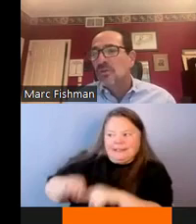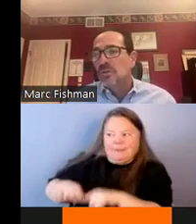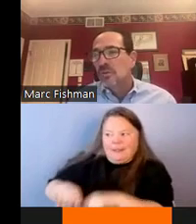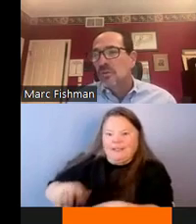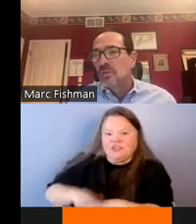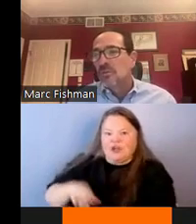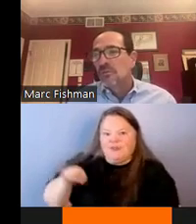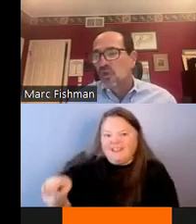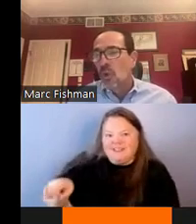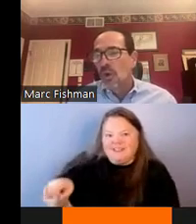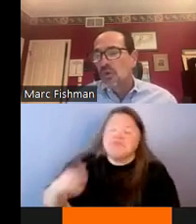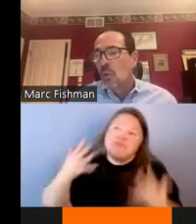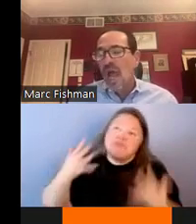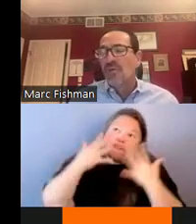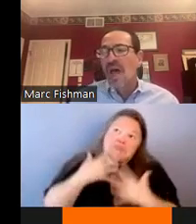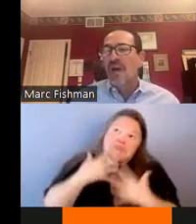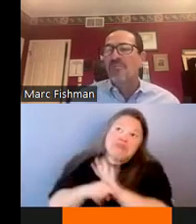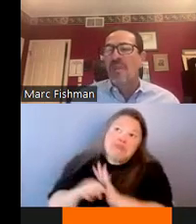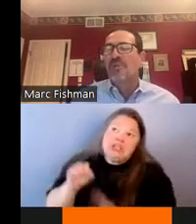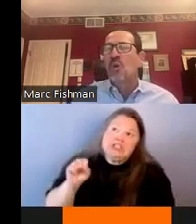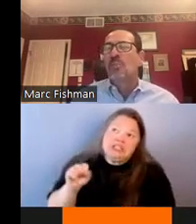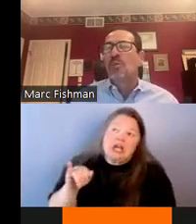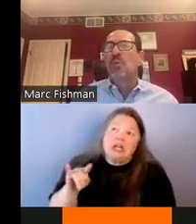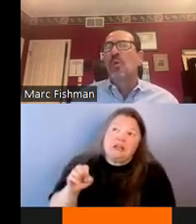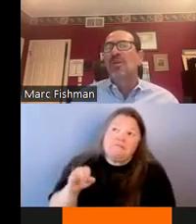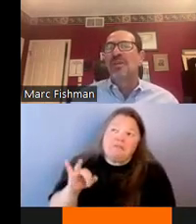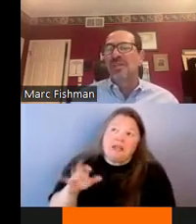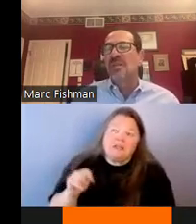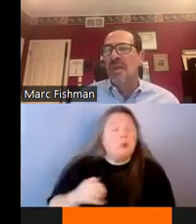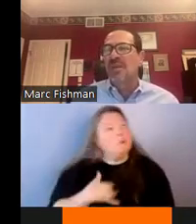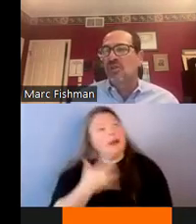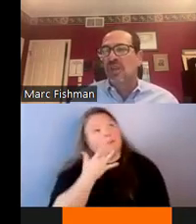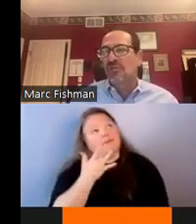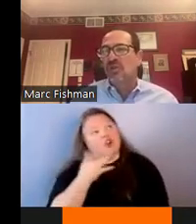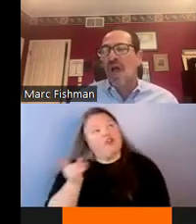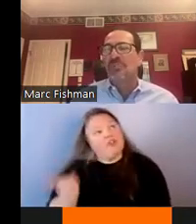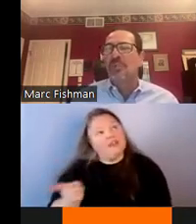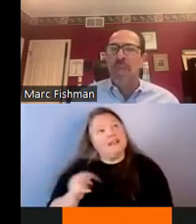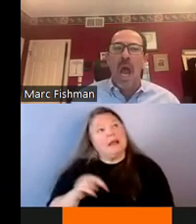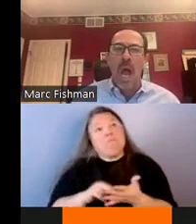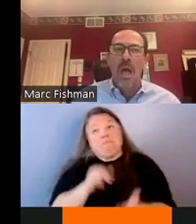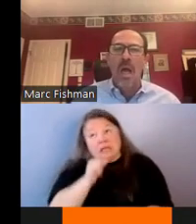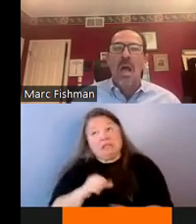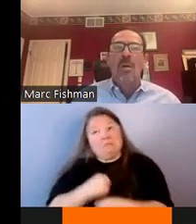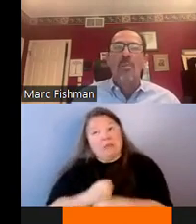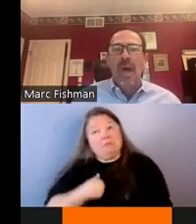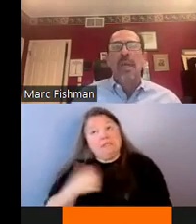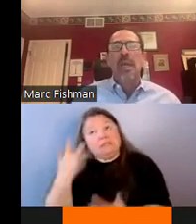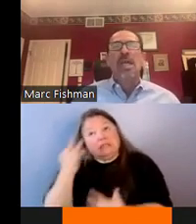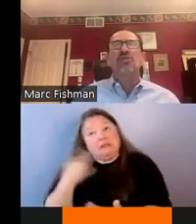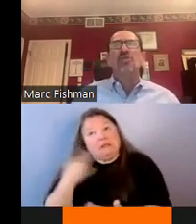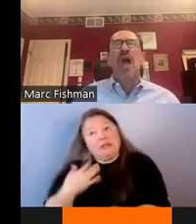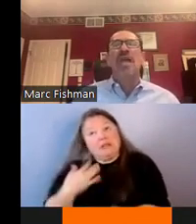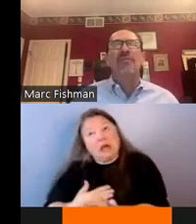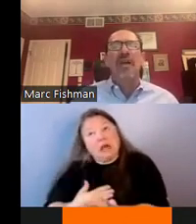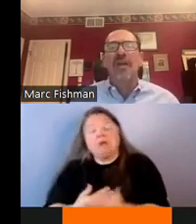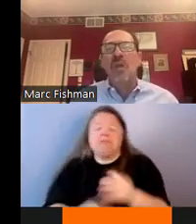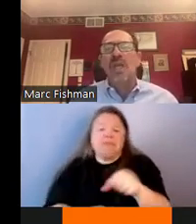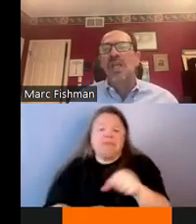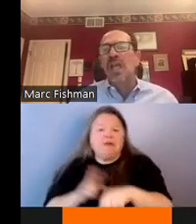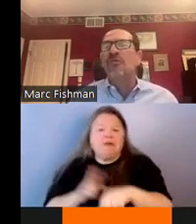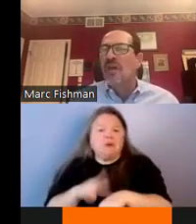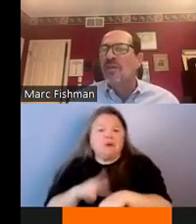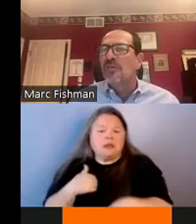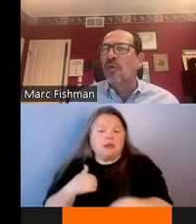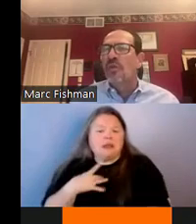side effects, for sure. So would I rather have methadone or buprenorphine that didn't make you sick if you stop them? Yeah, but it's a side effect